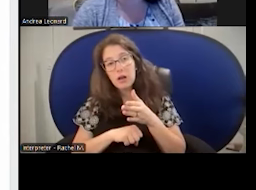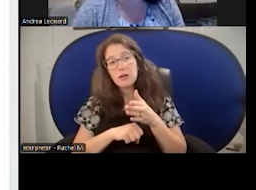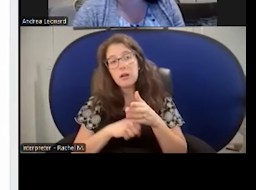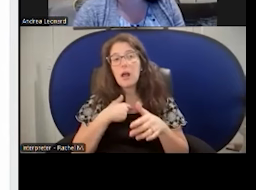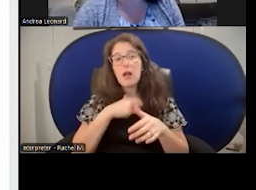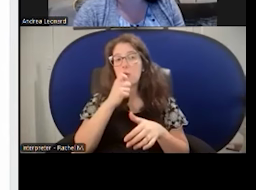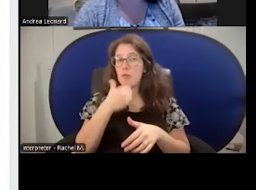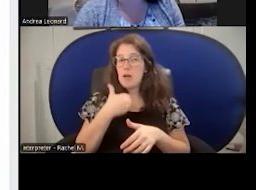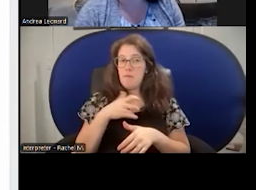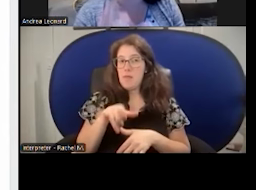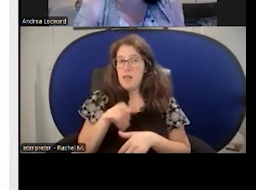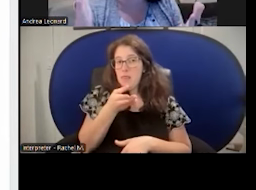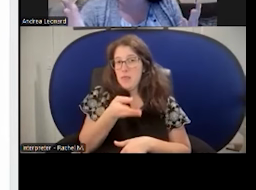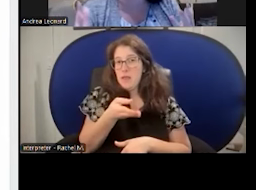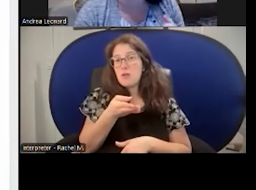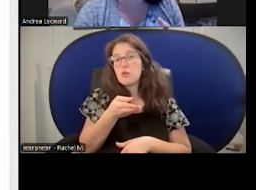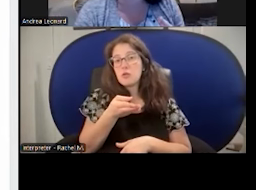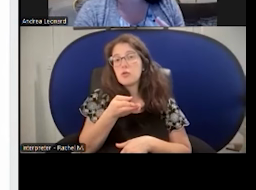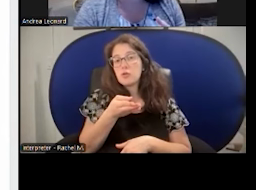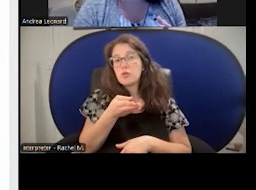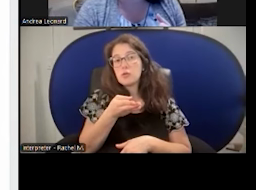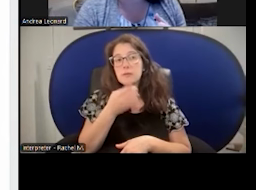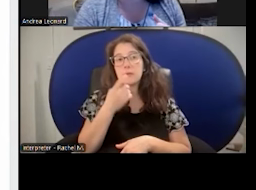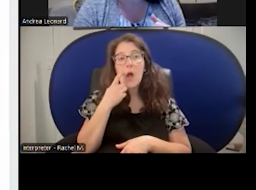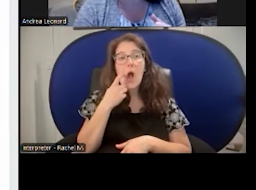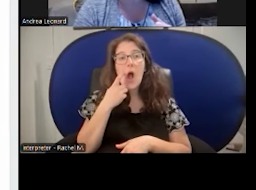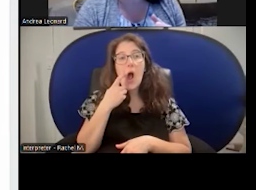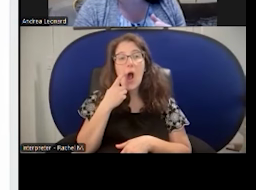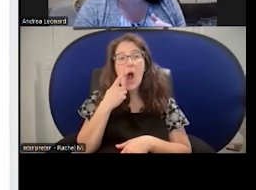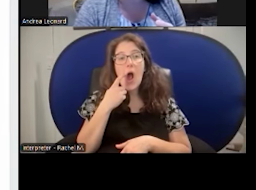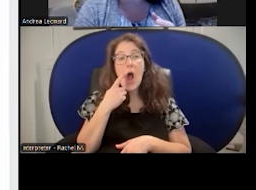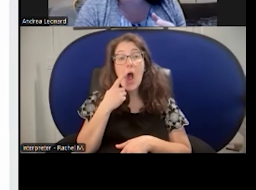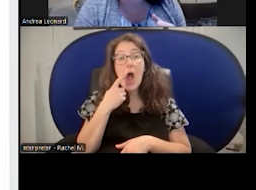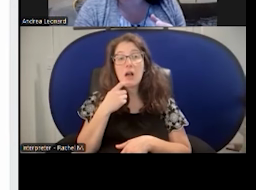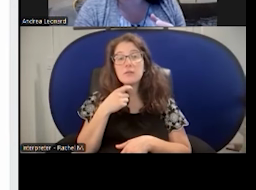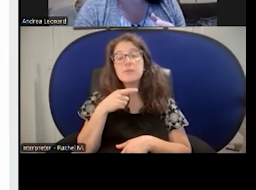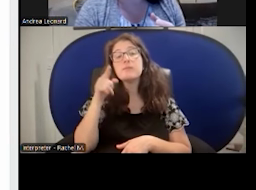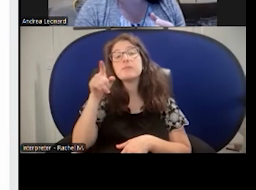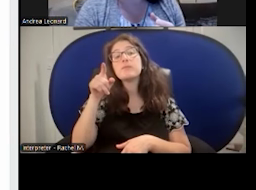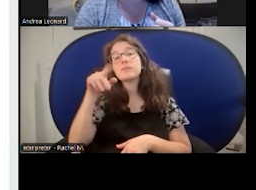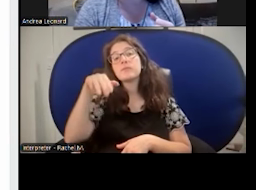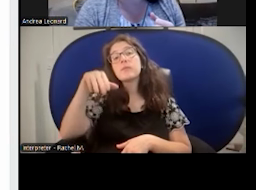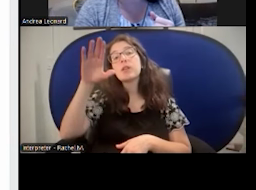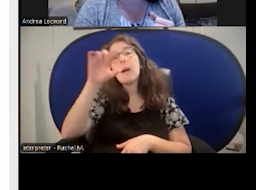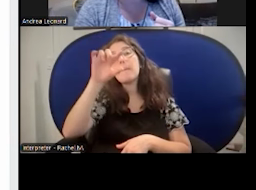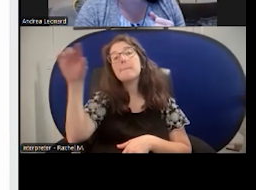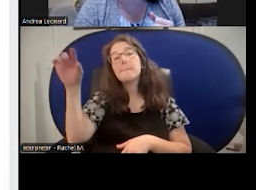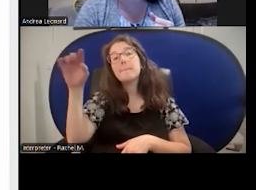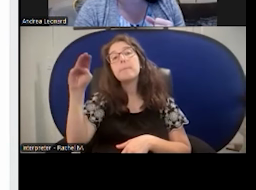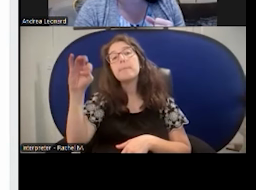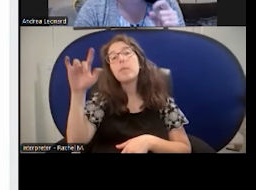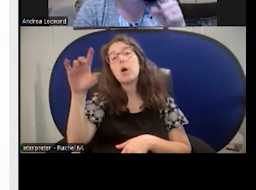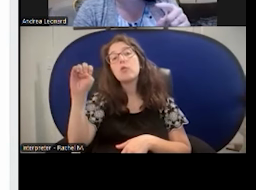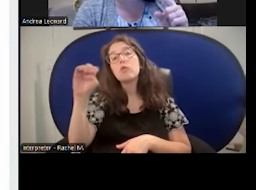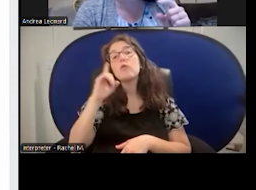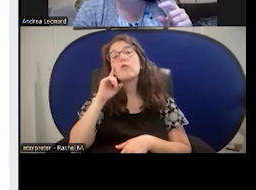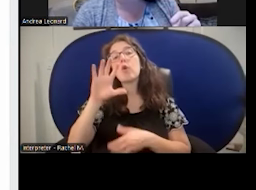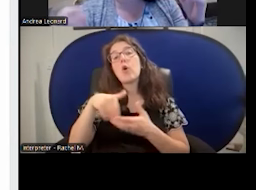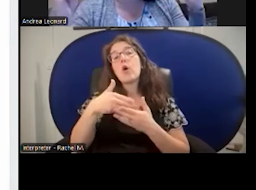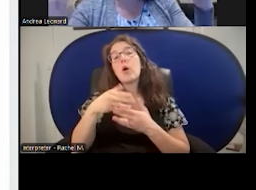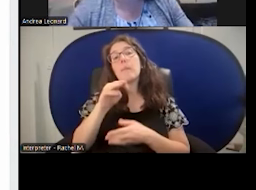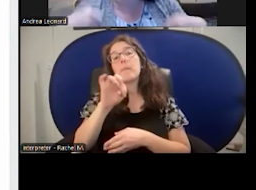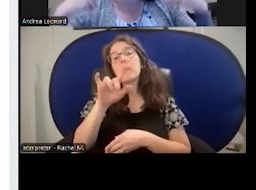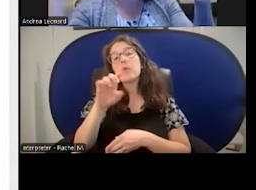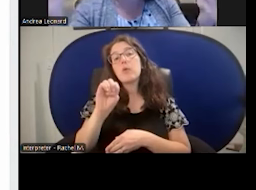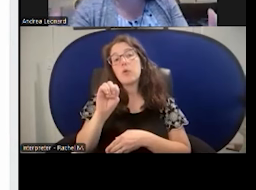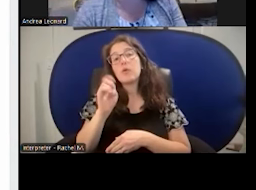type of navigation and here are the announcements. So instead, at the very topmost module of all Moodle courses, an announcements